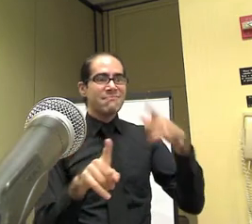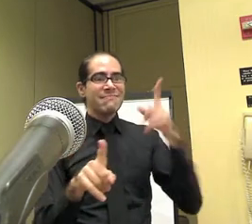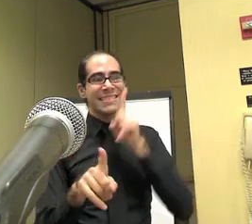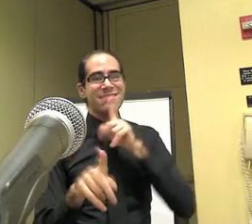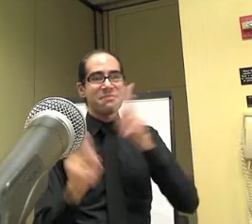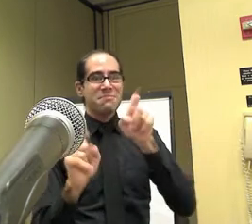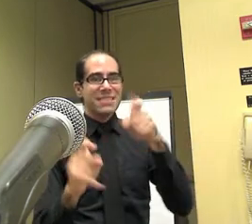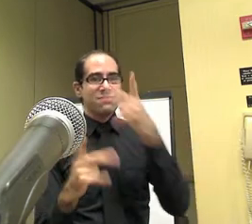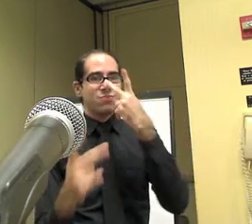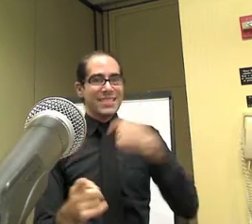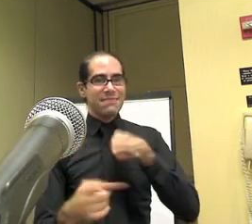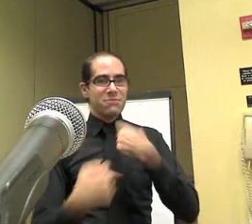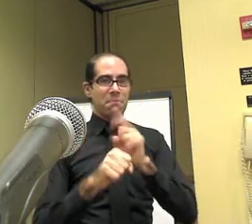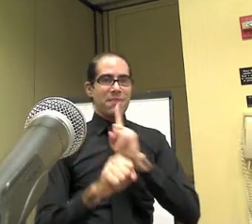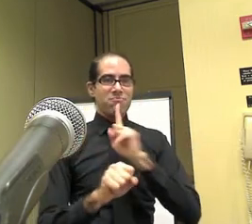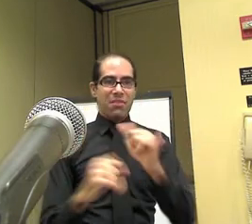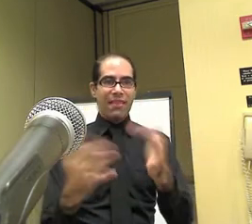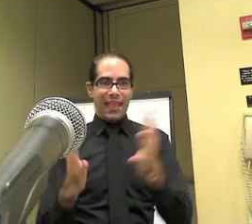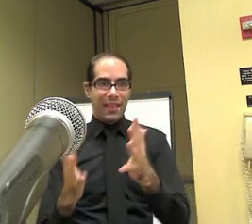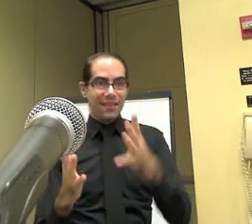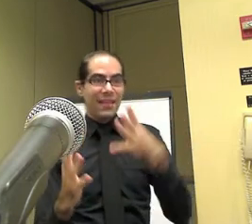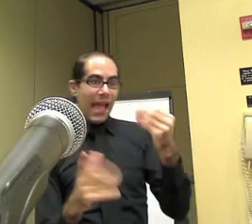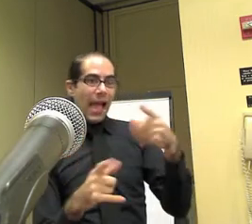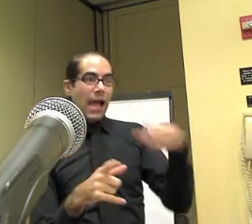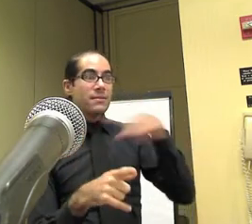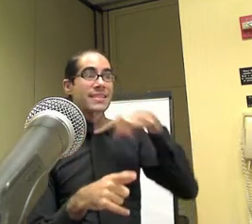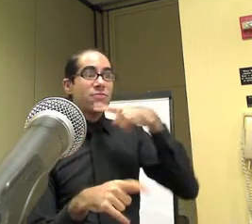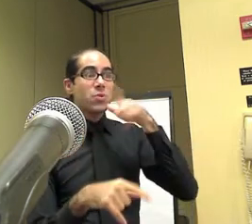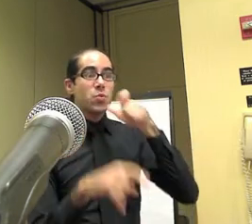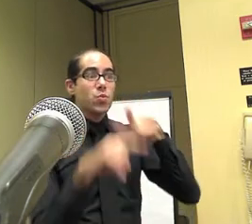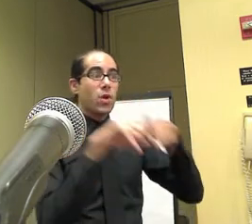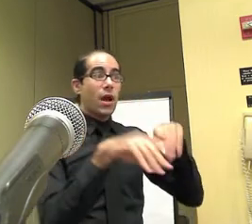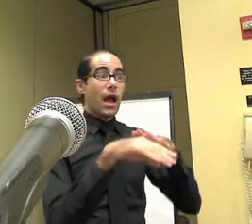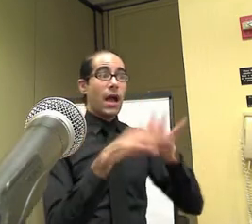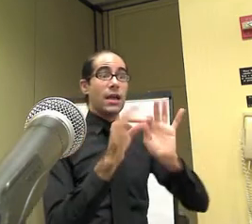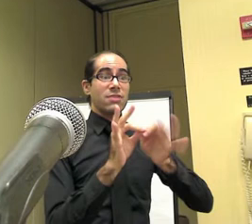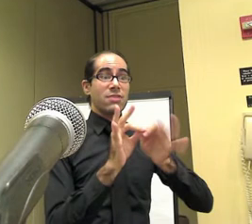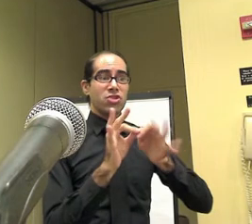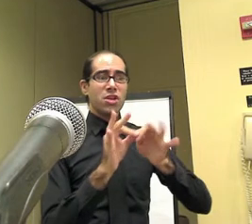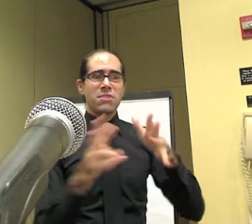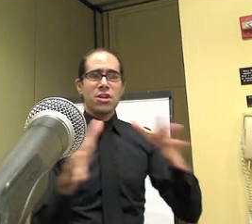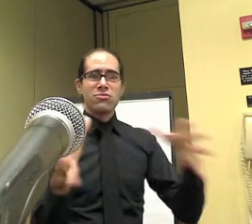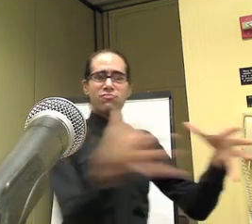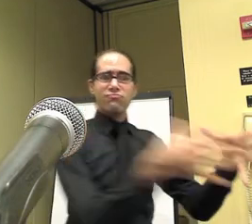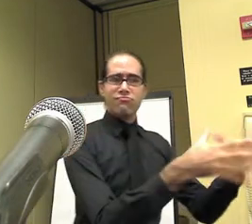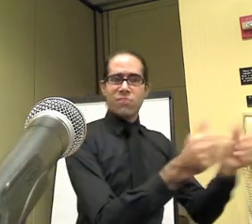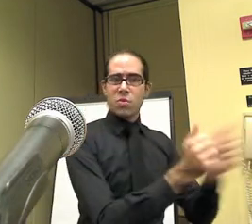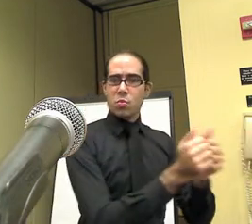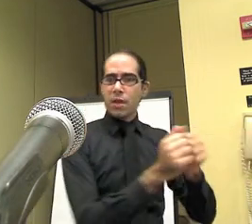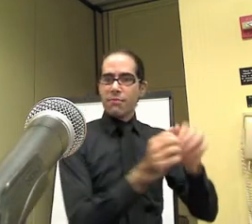people who are there with children, sometimes what happens is that deaf people will see me given